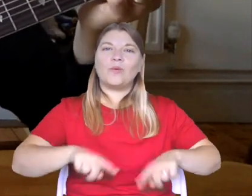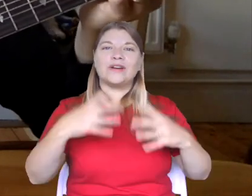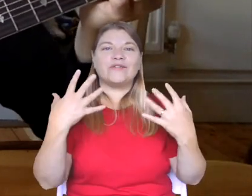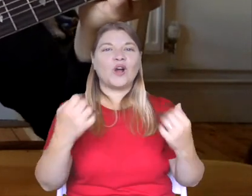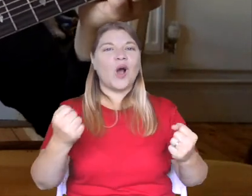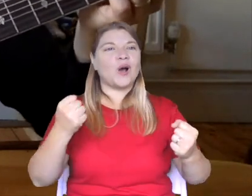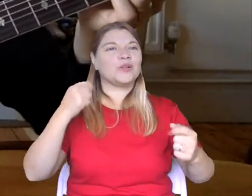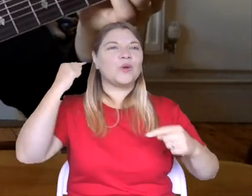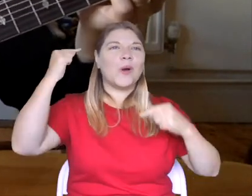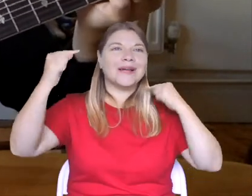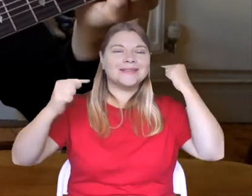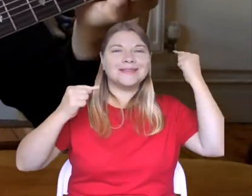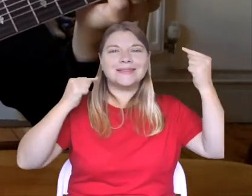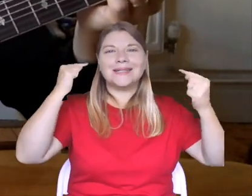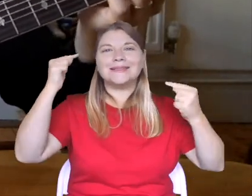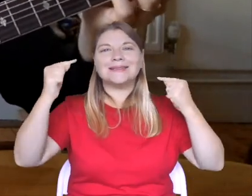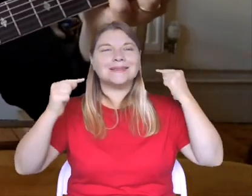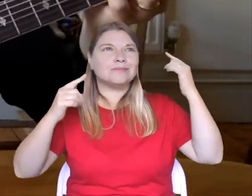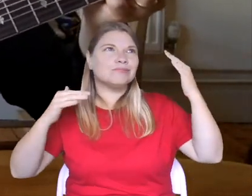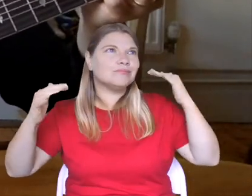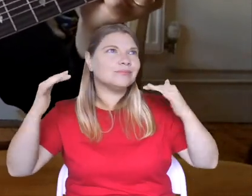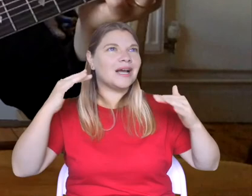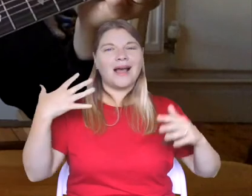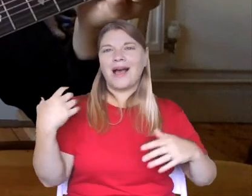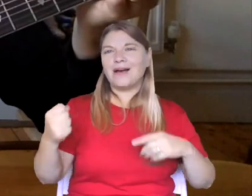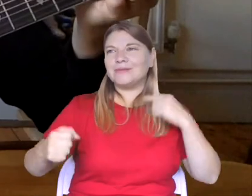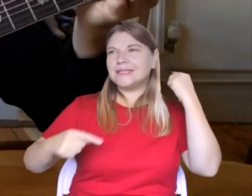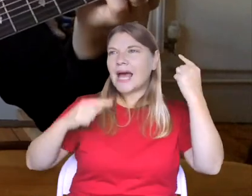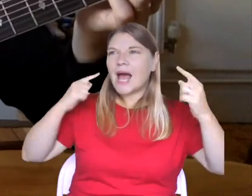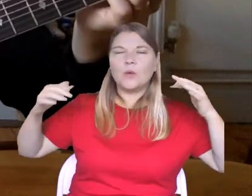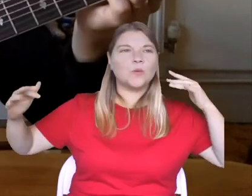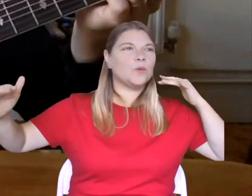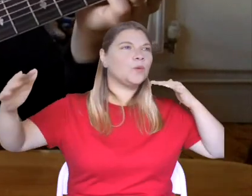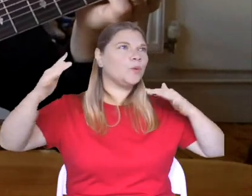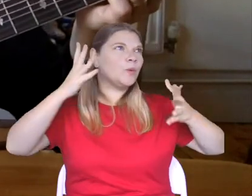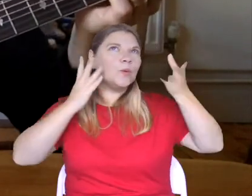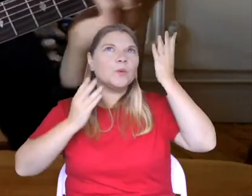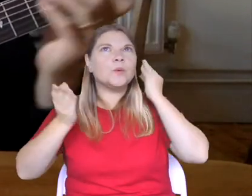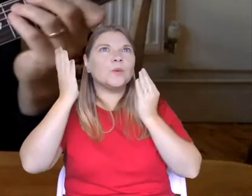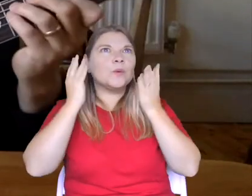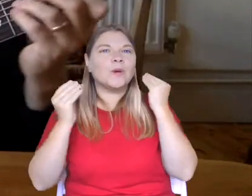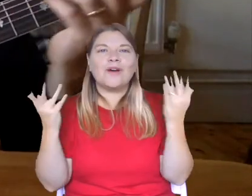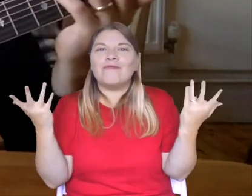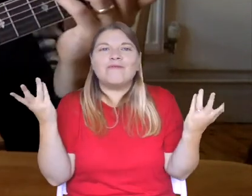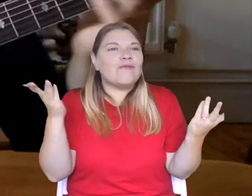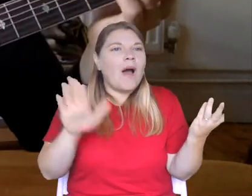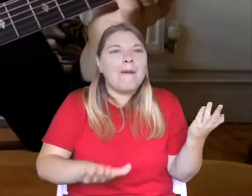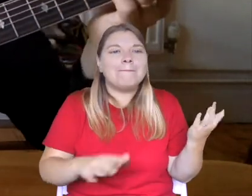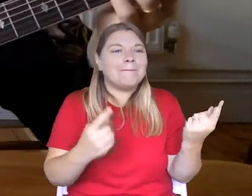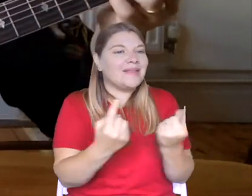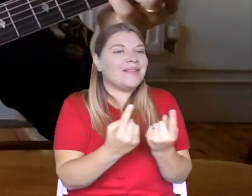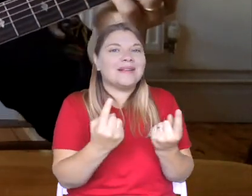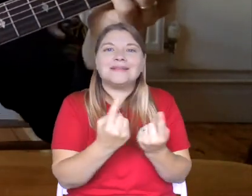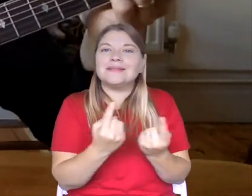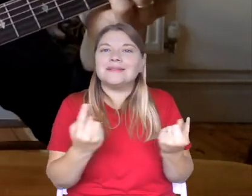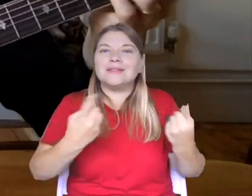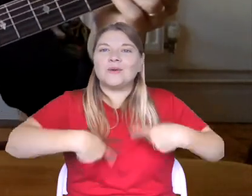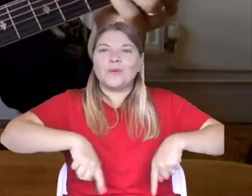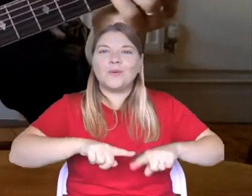We've got noises, we've got sounds from the things